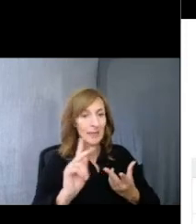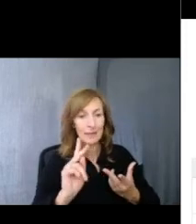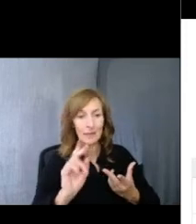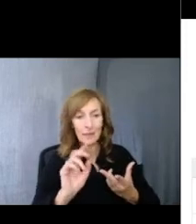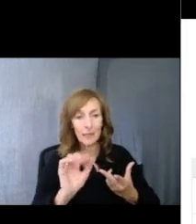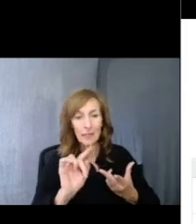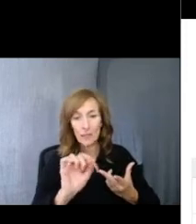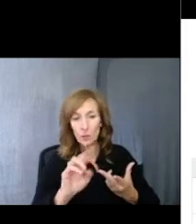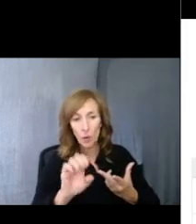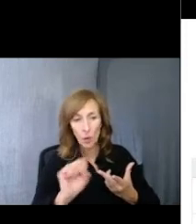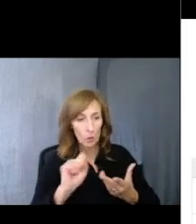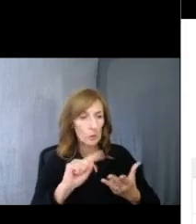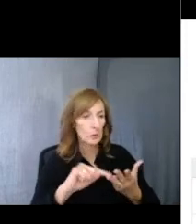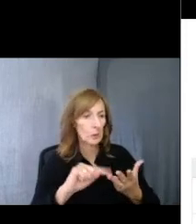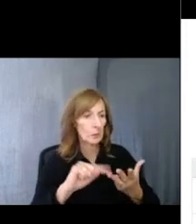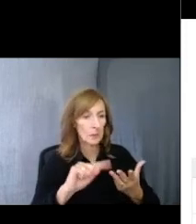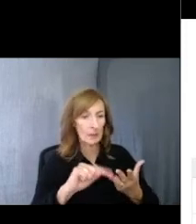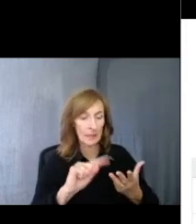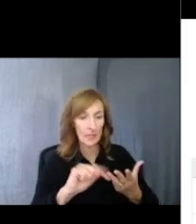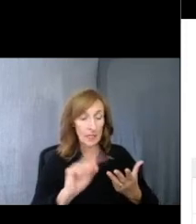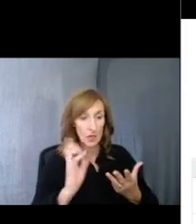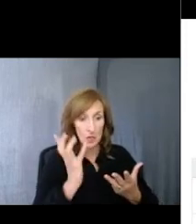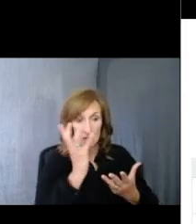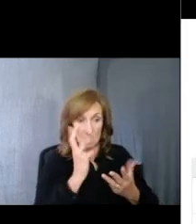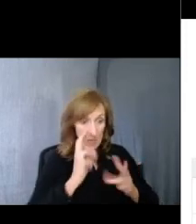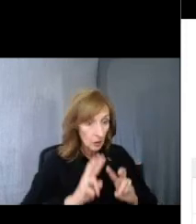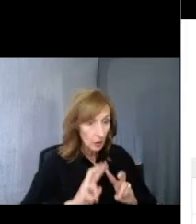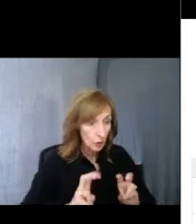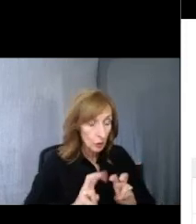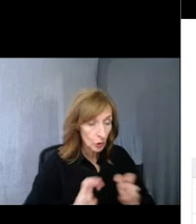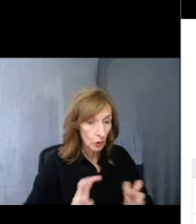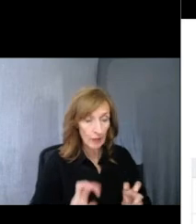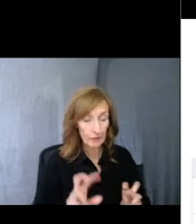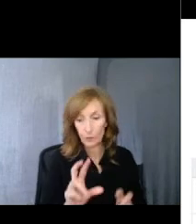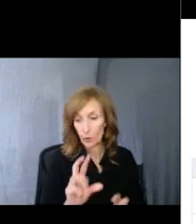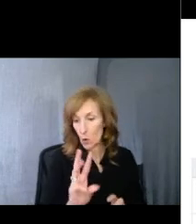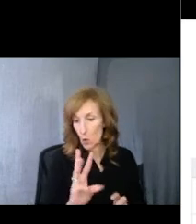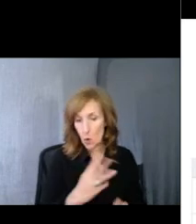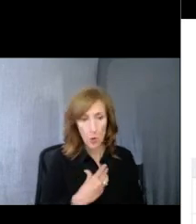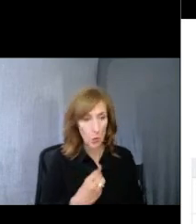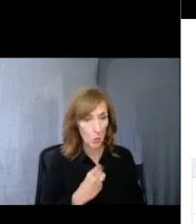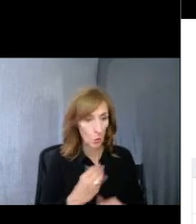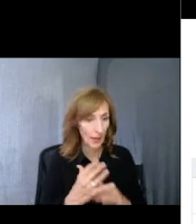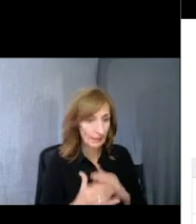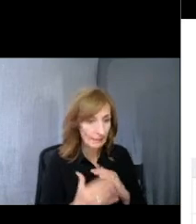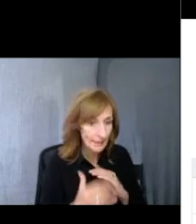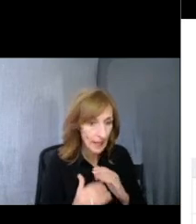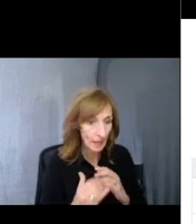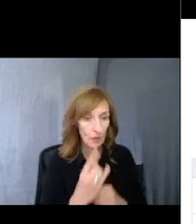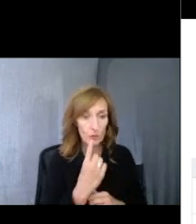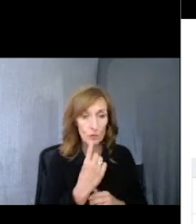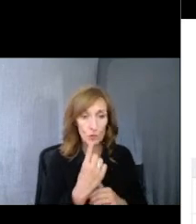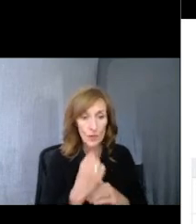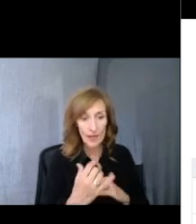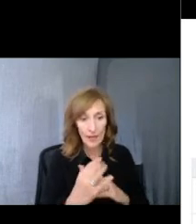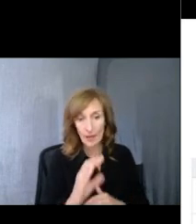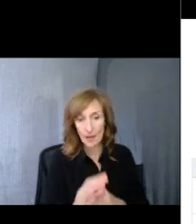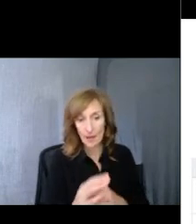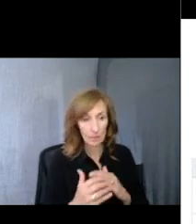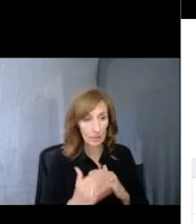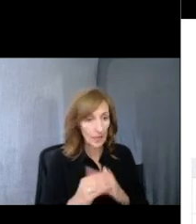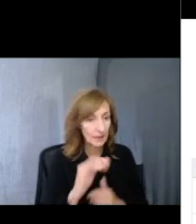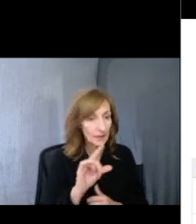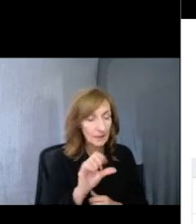and we're going to look for how many white cells are there, how many red cells, casts, which are actually a reflection